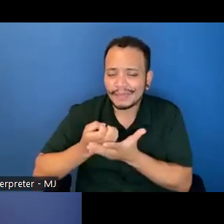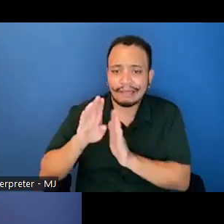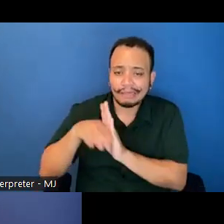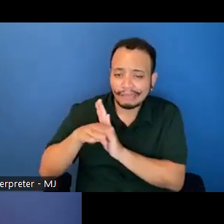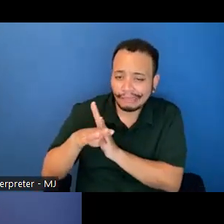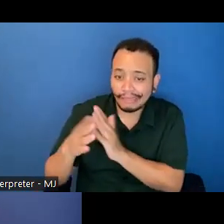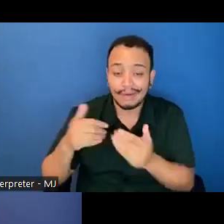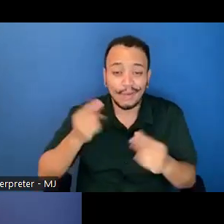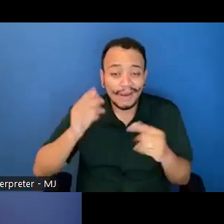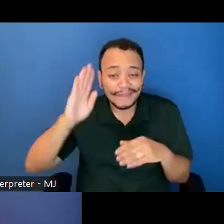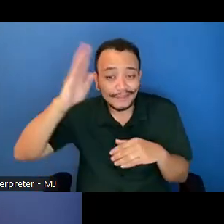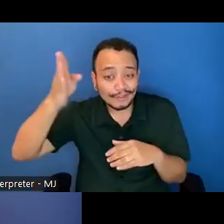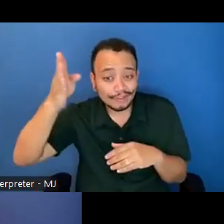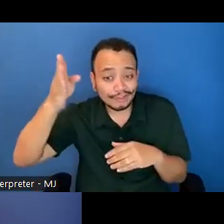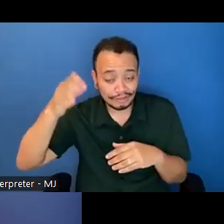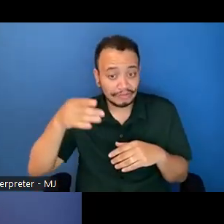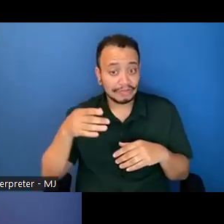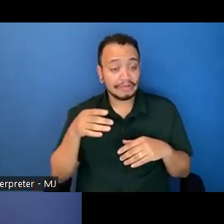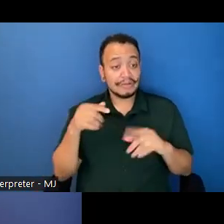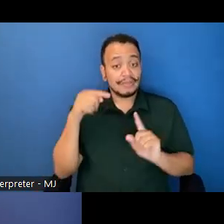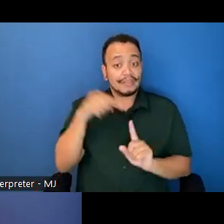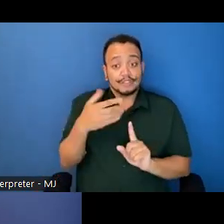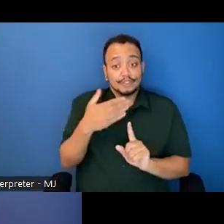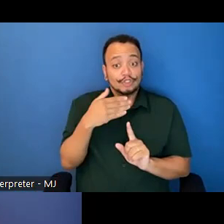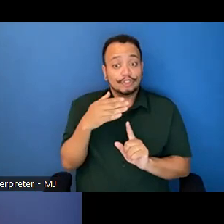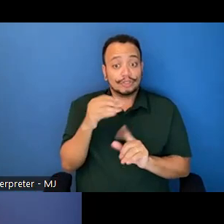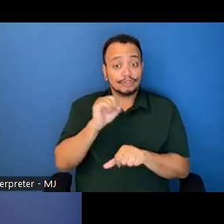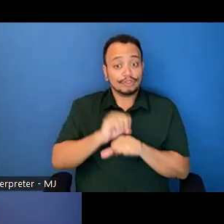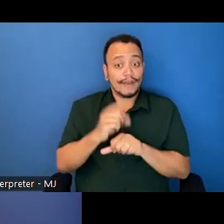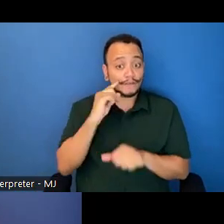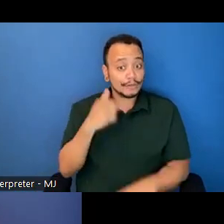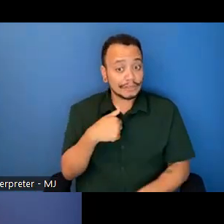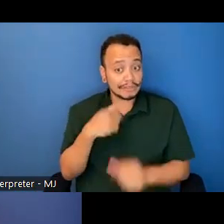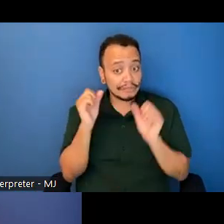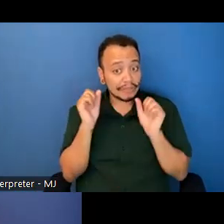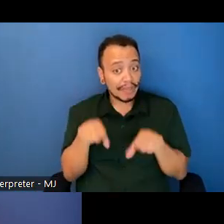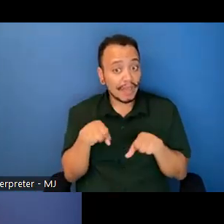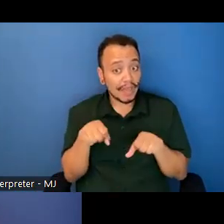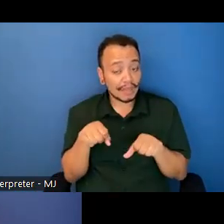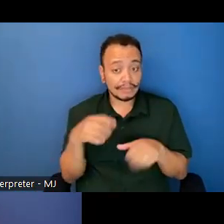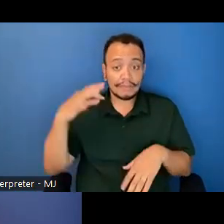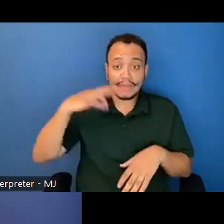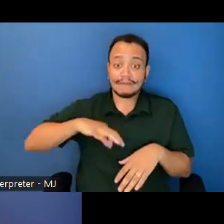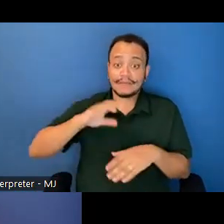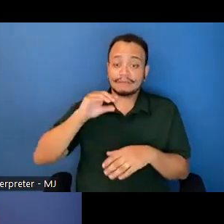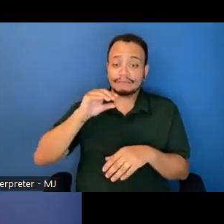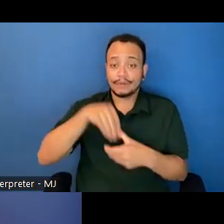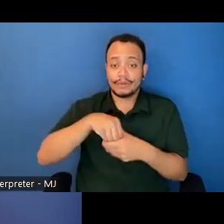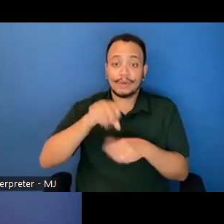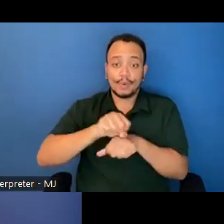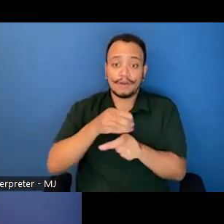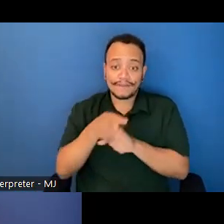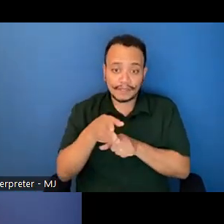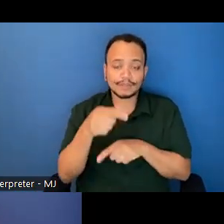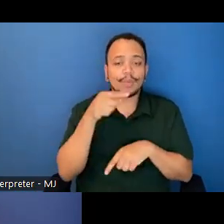it an option that will continue to be used? So on this website,